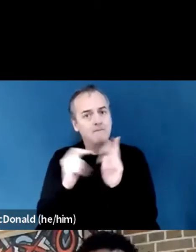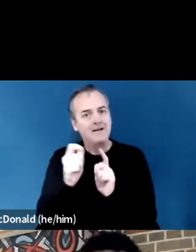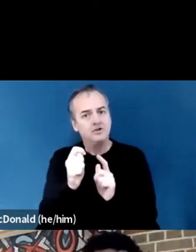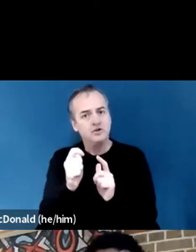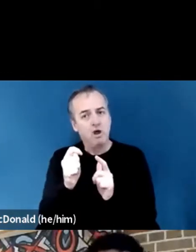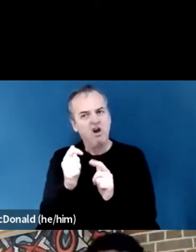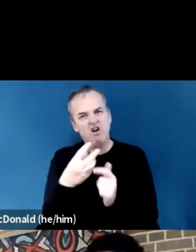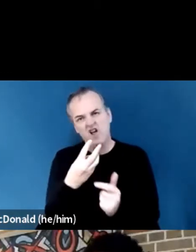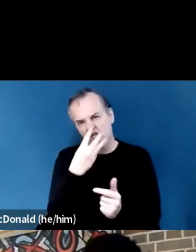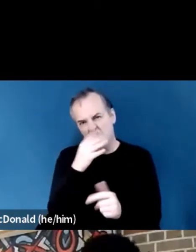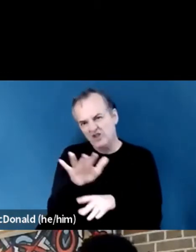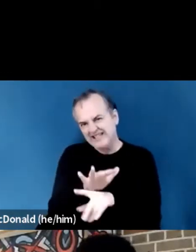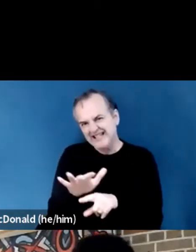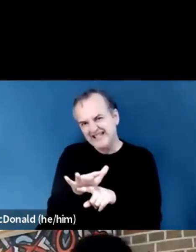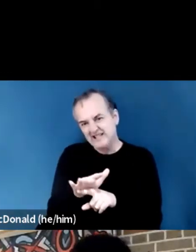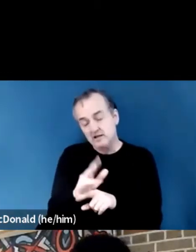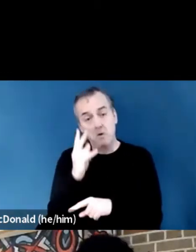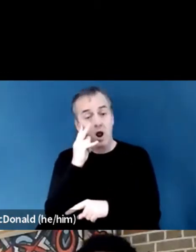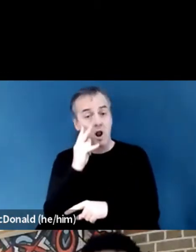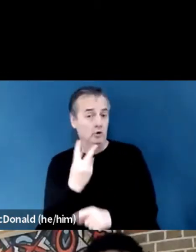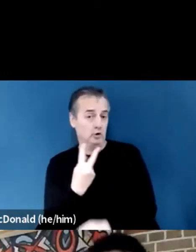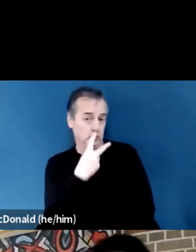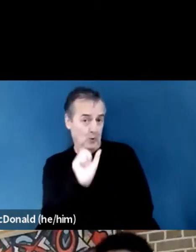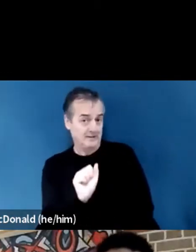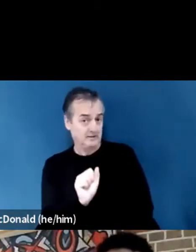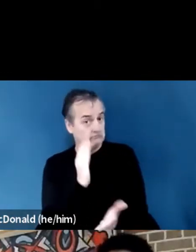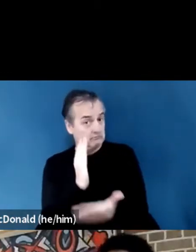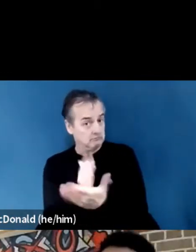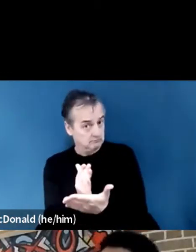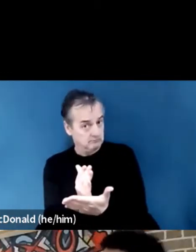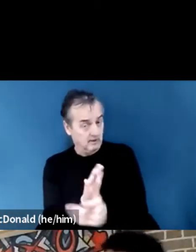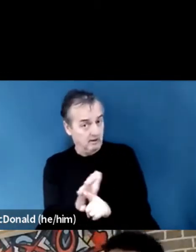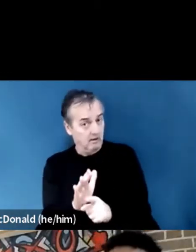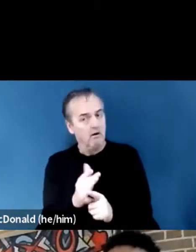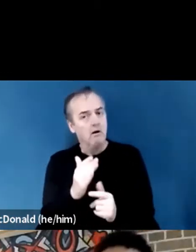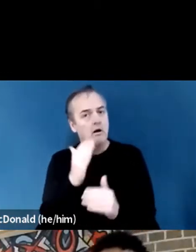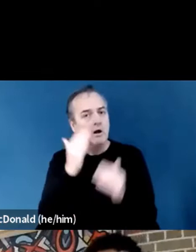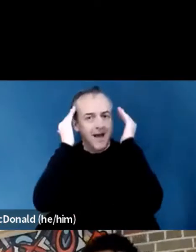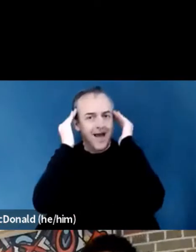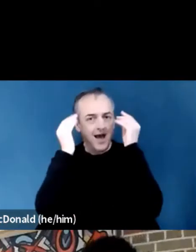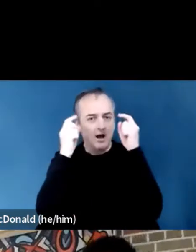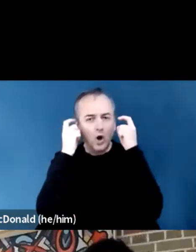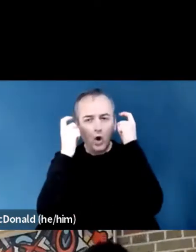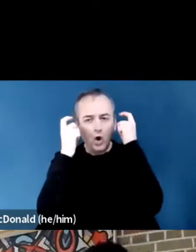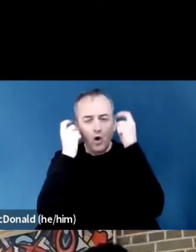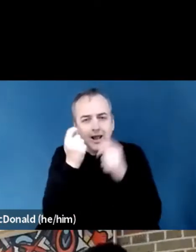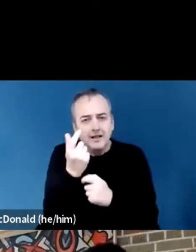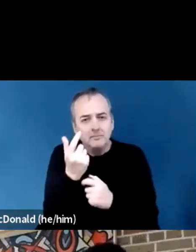look 20-somethings. My hair's just starting to curl and I have a brick wall behind me.